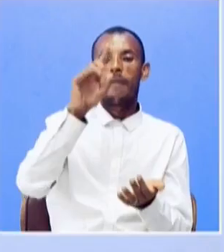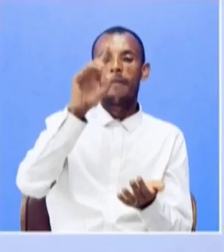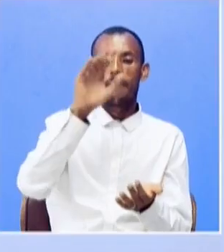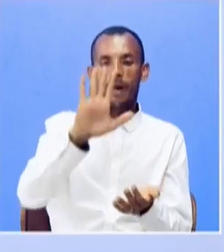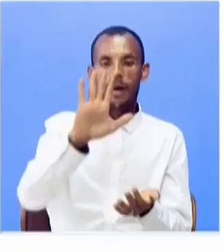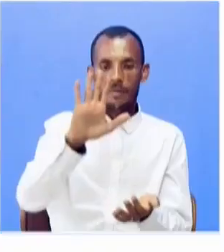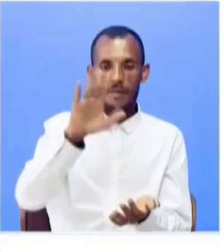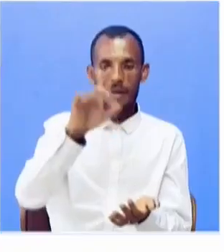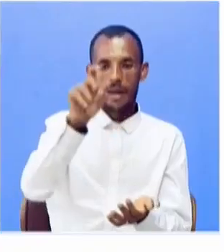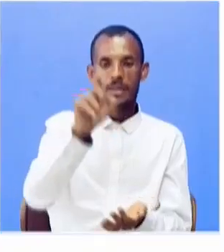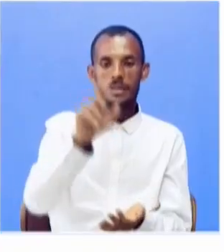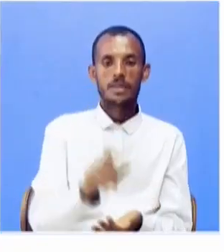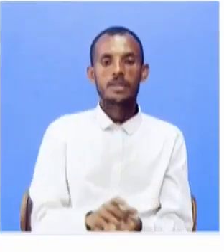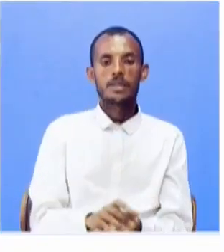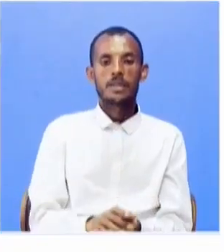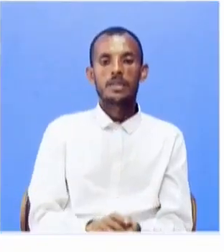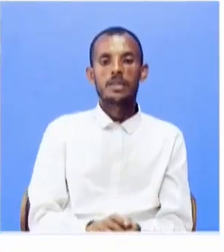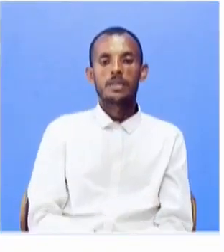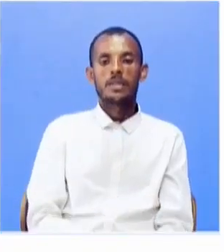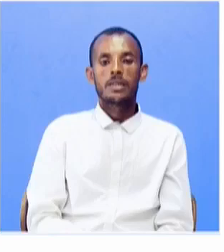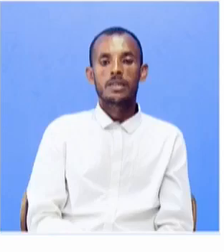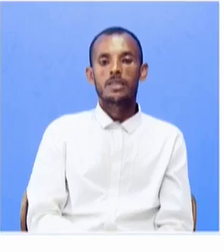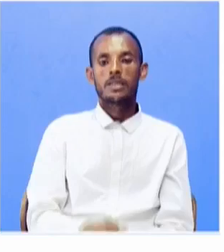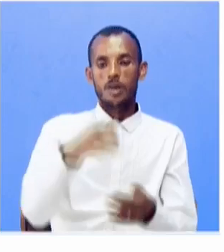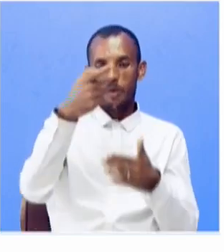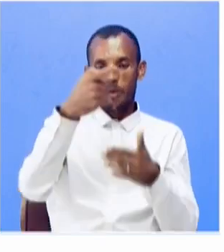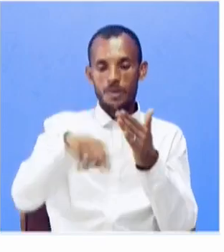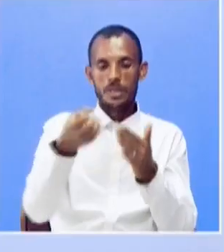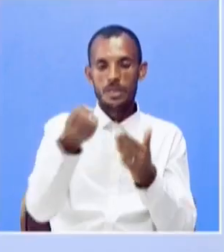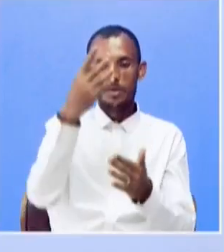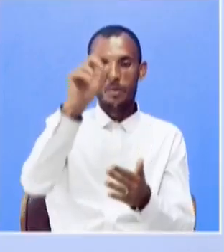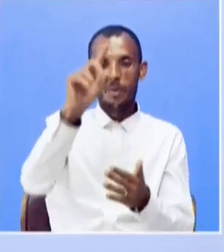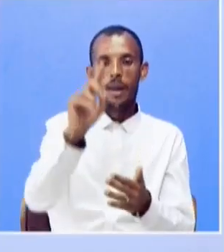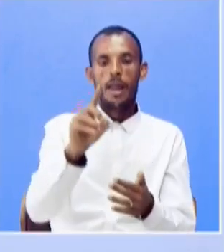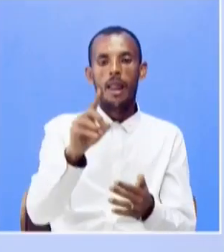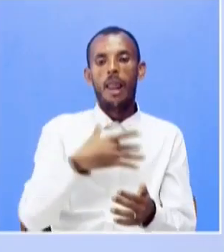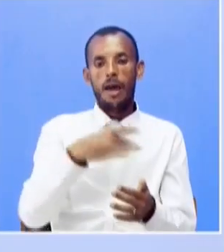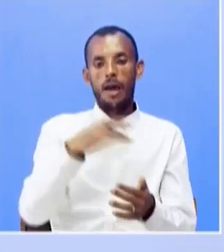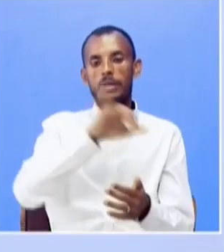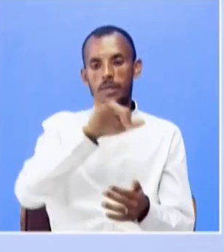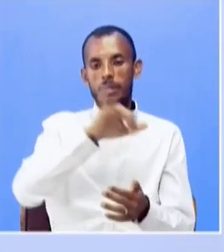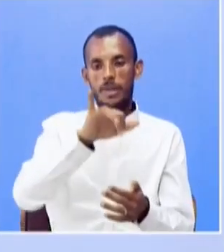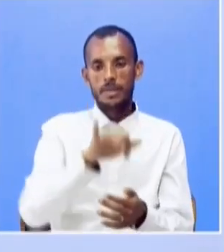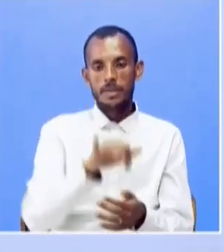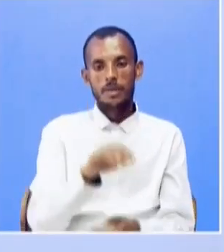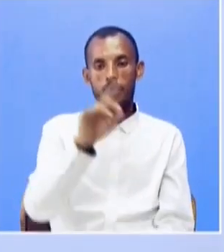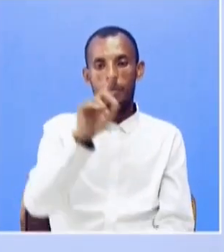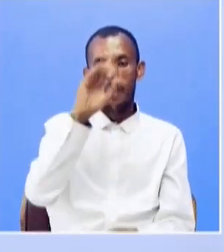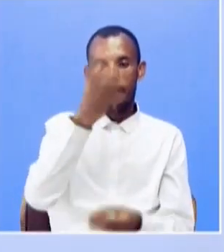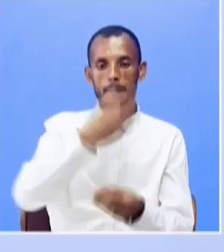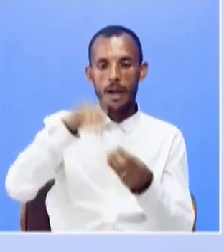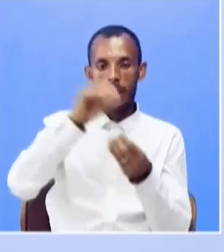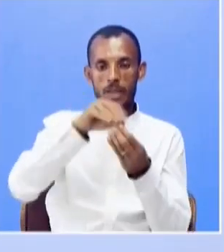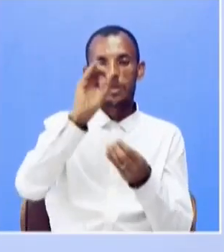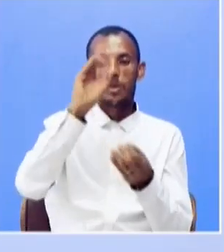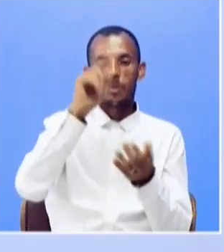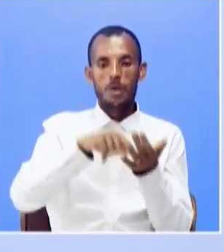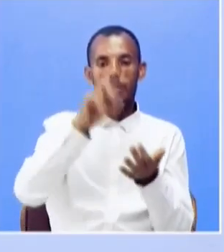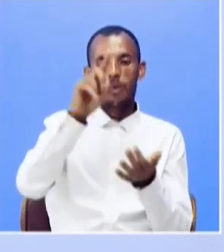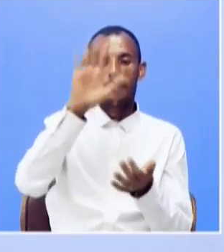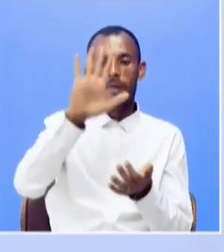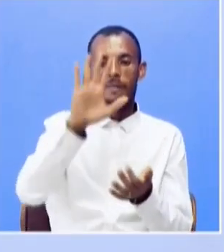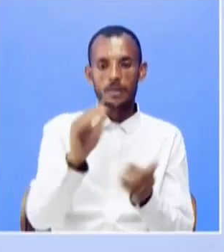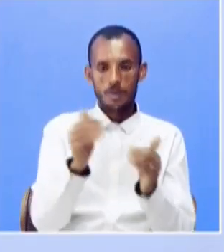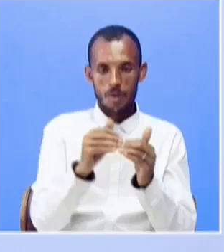1.15x. So this one is coefficient is 1. They are like term, you add their coefficient, 1 plus 0.15 gives you